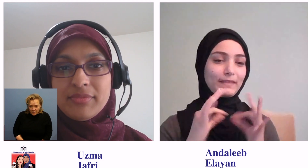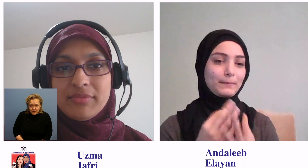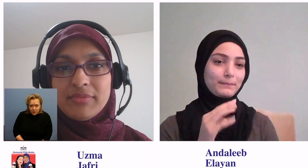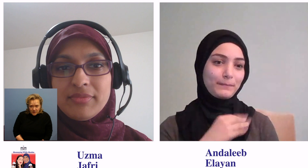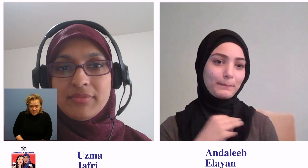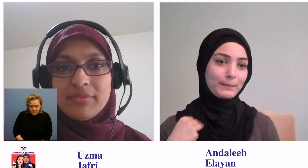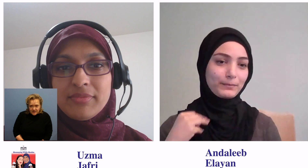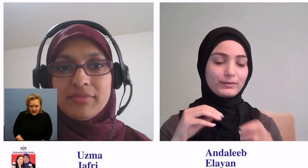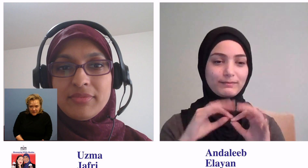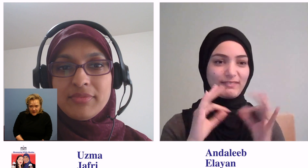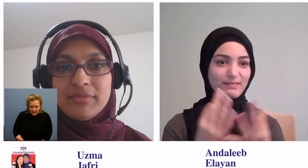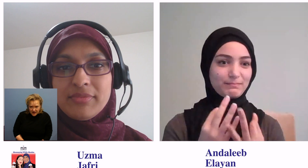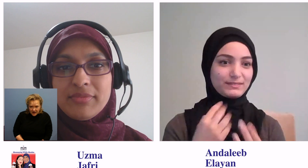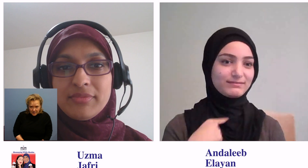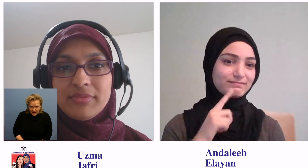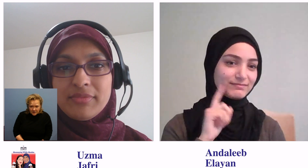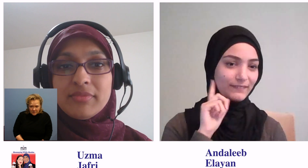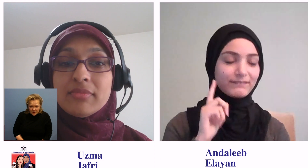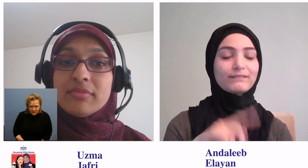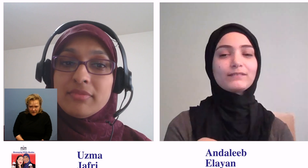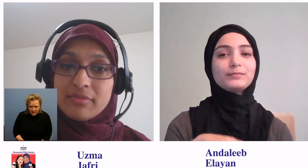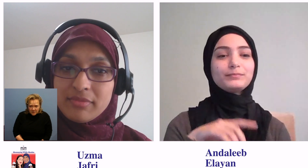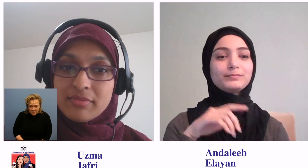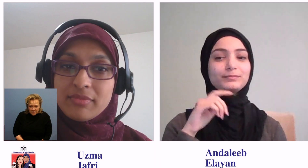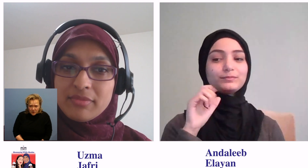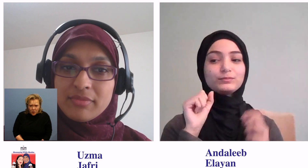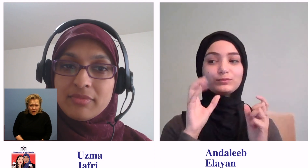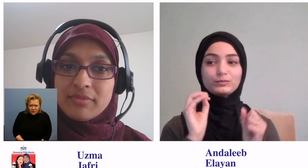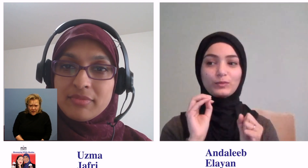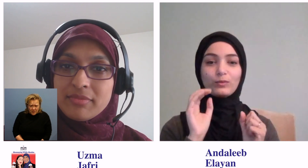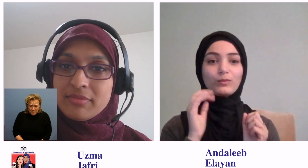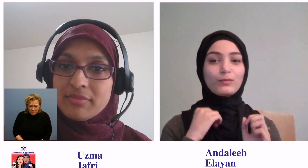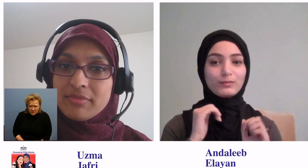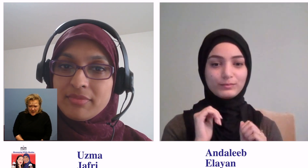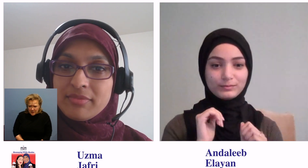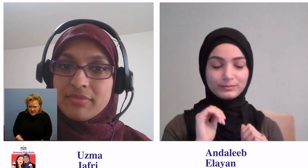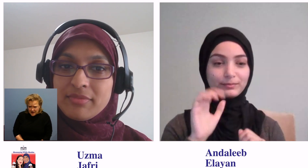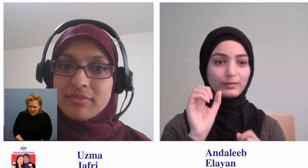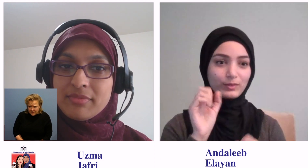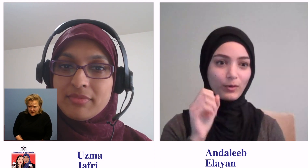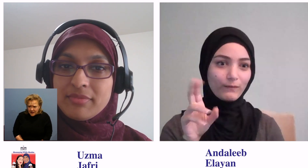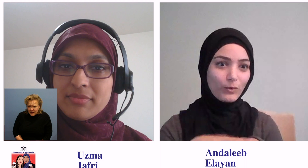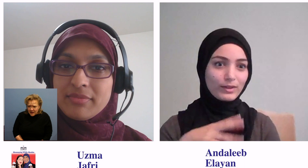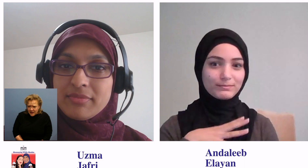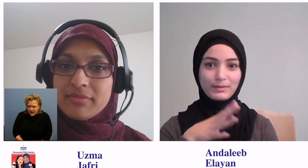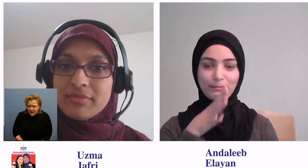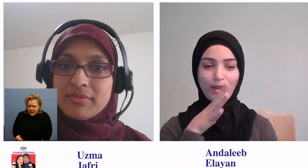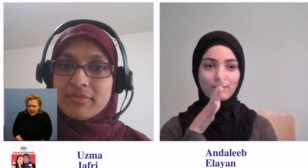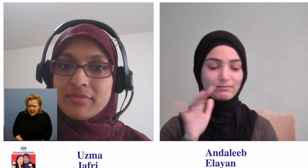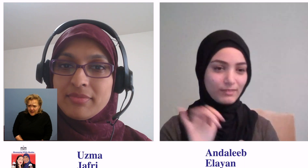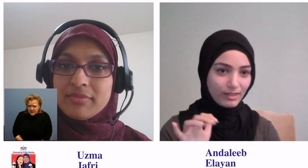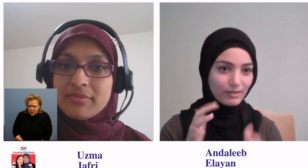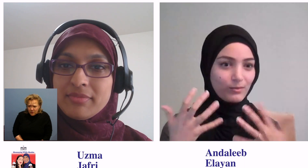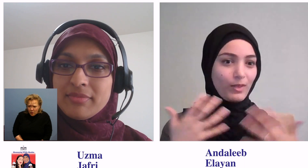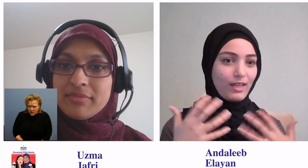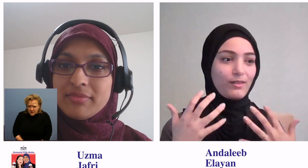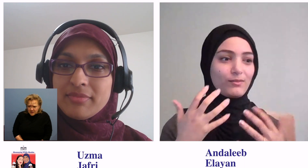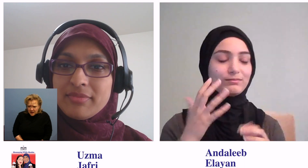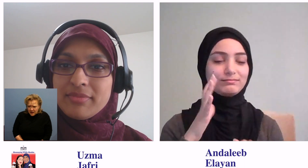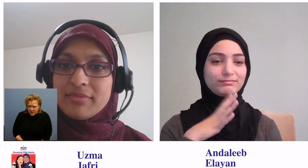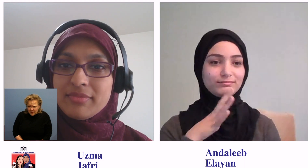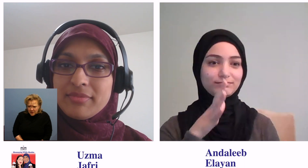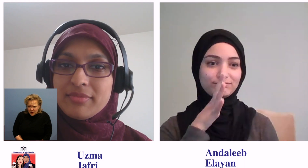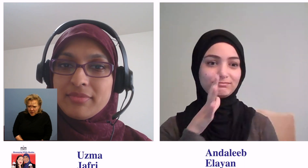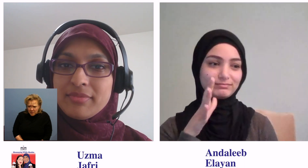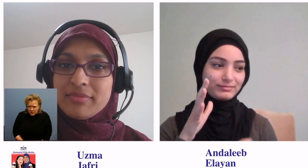I was born deaf at the time, and my family member, no other family members had been deaf. And so of course,